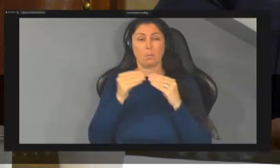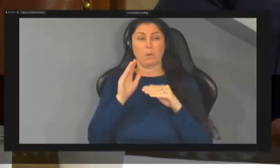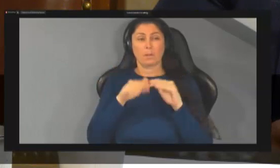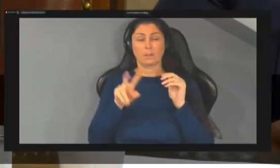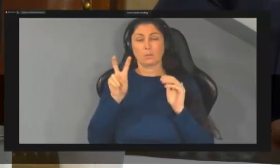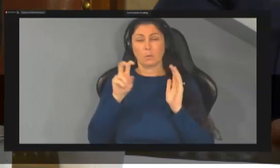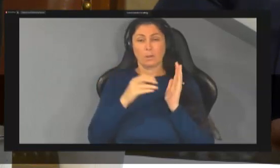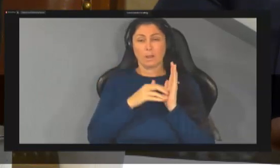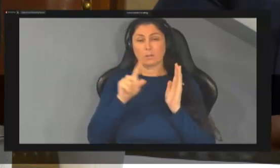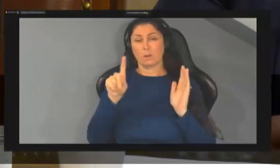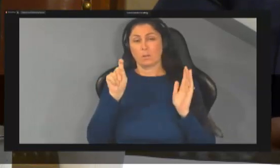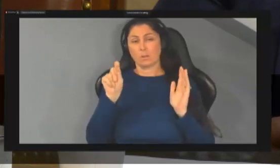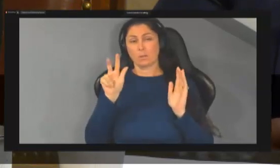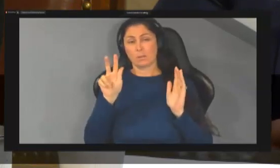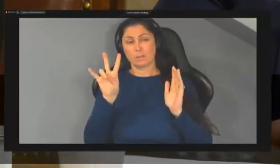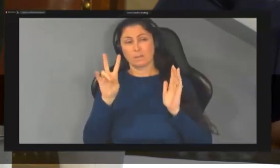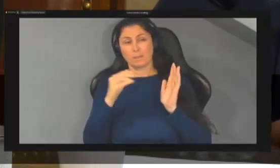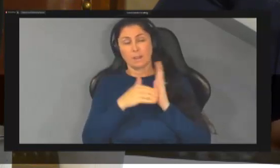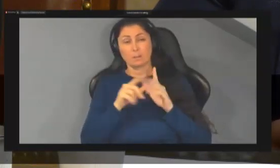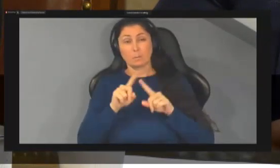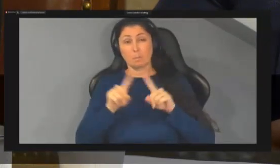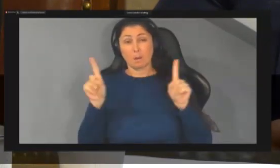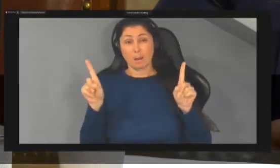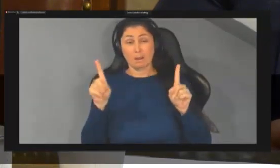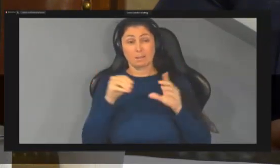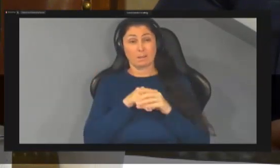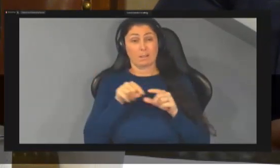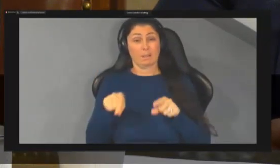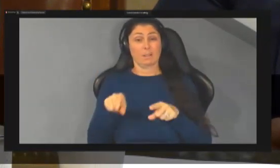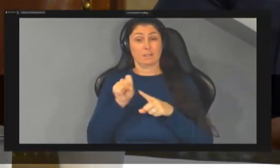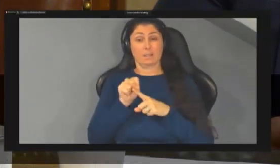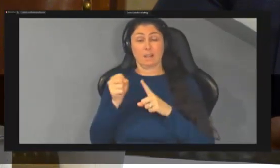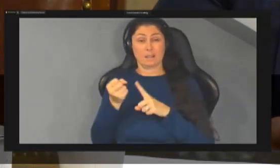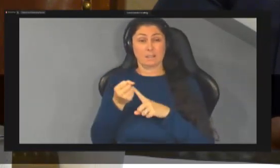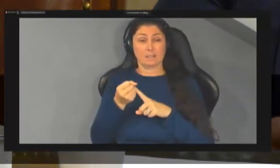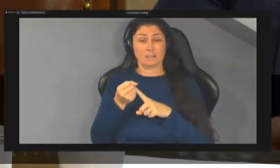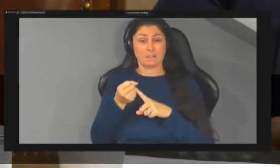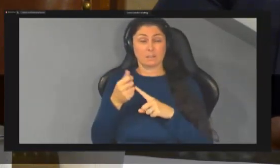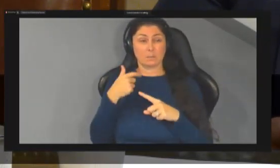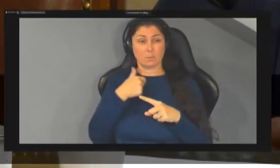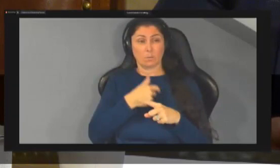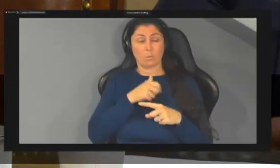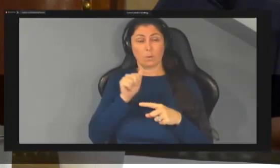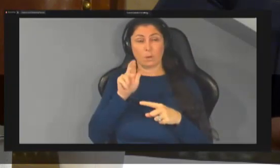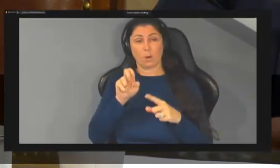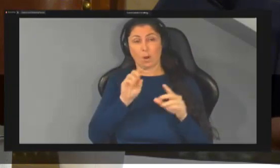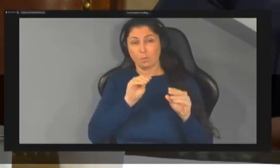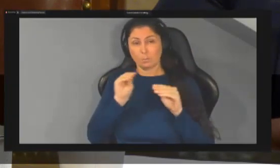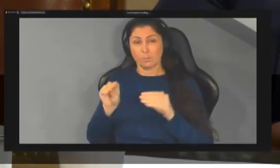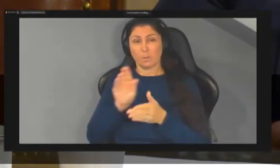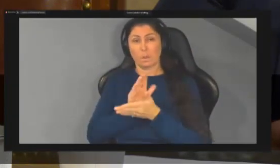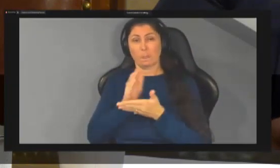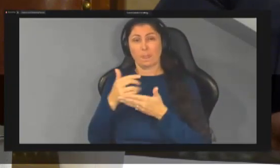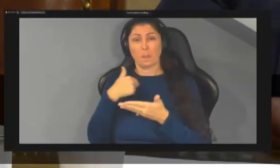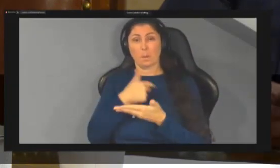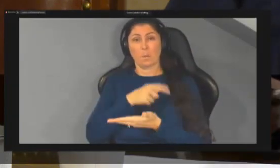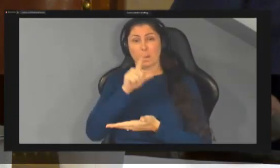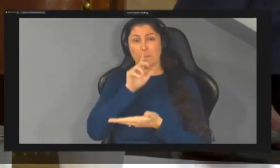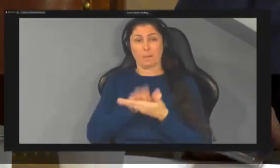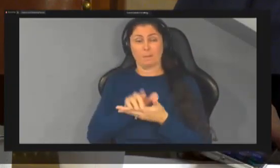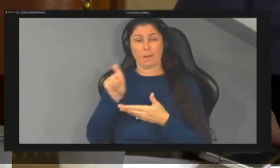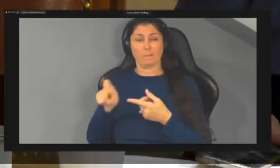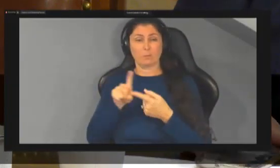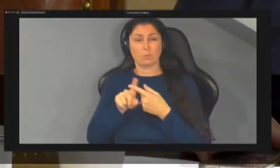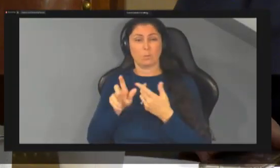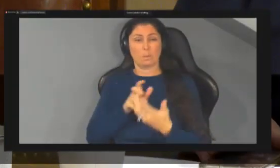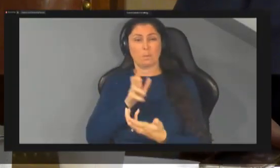or $137,000, but in this case, we are putting in the amount that we believe we need to match